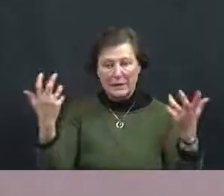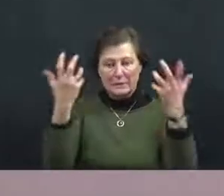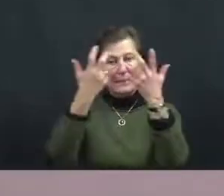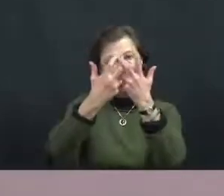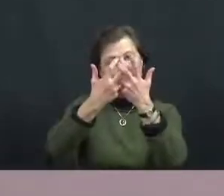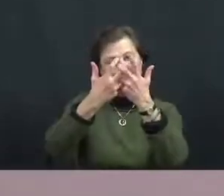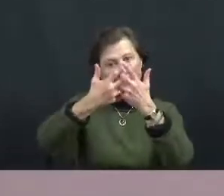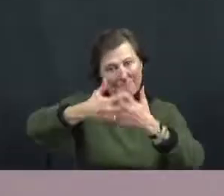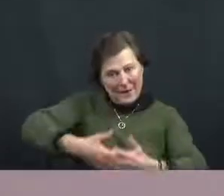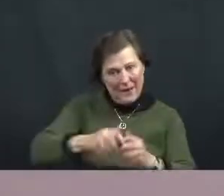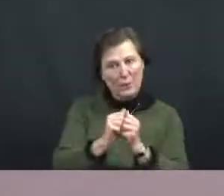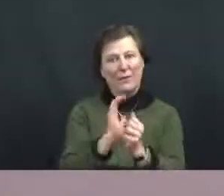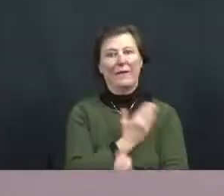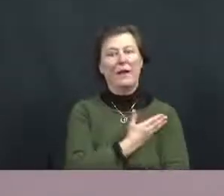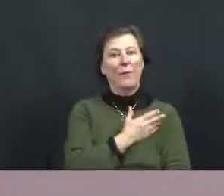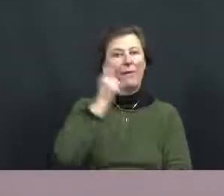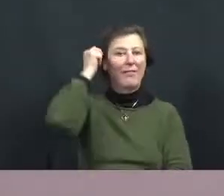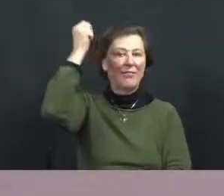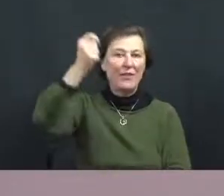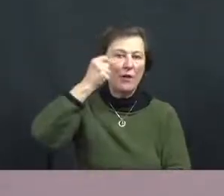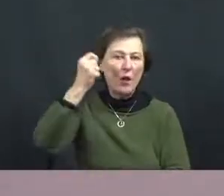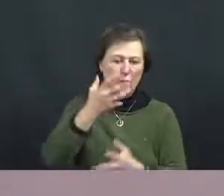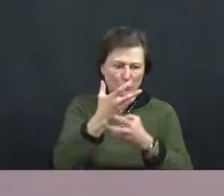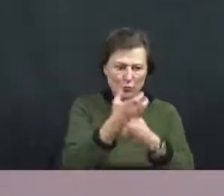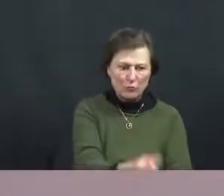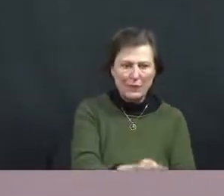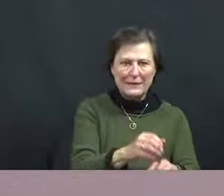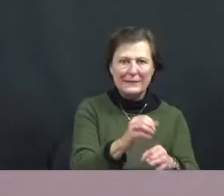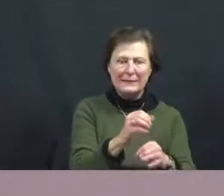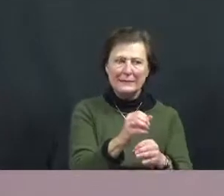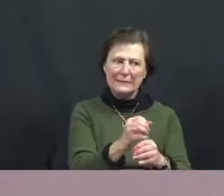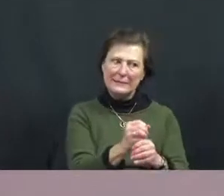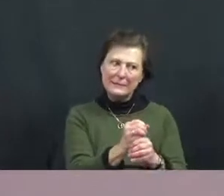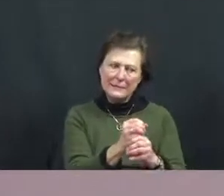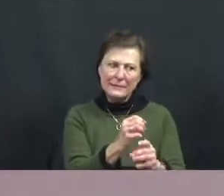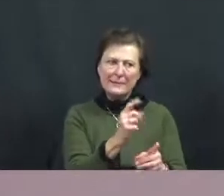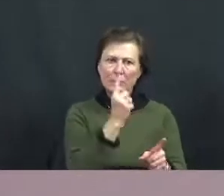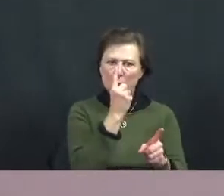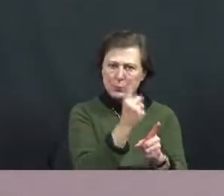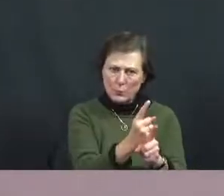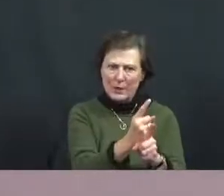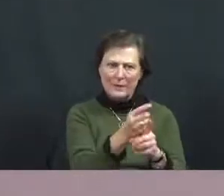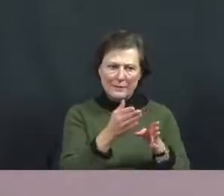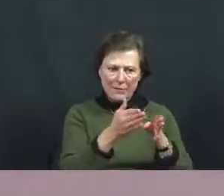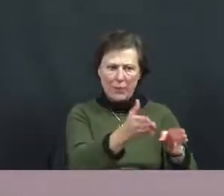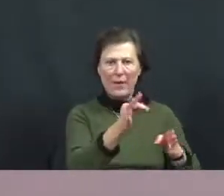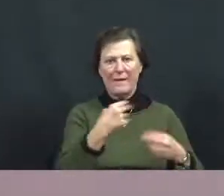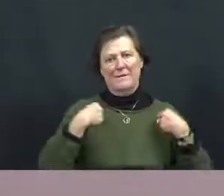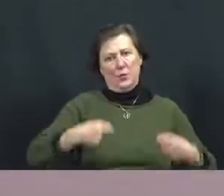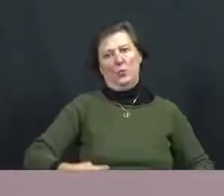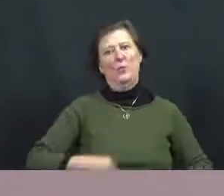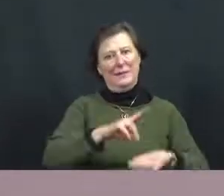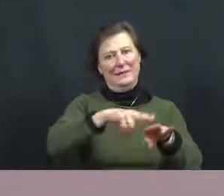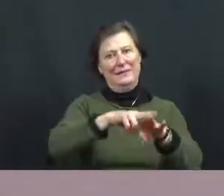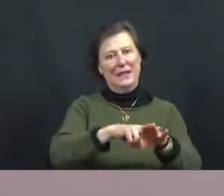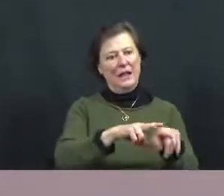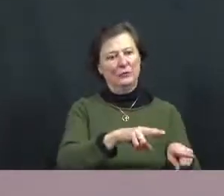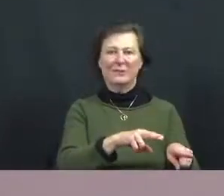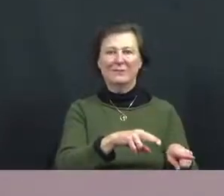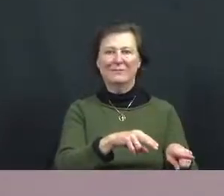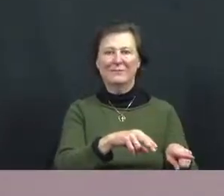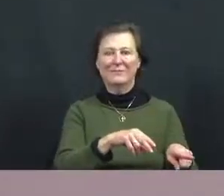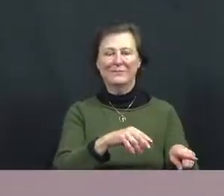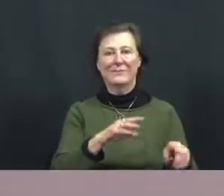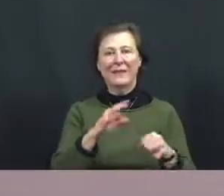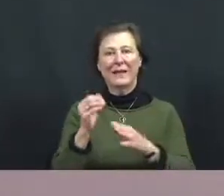theology, which trusts in the decency of human nature. And the leadership